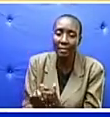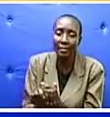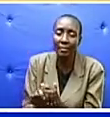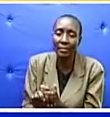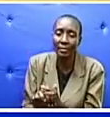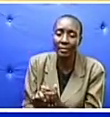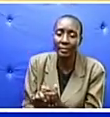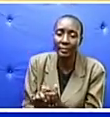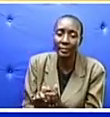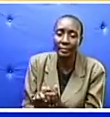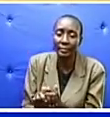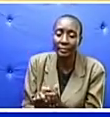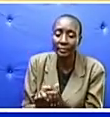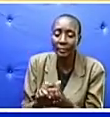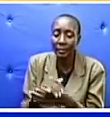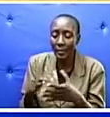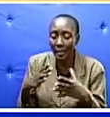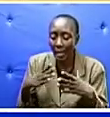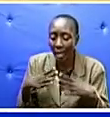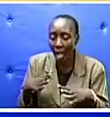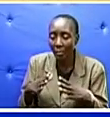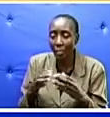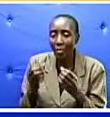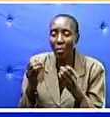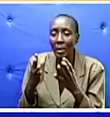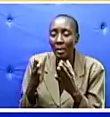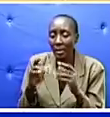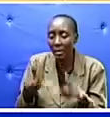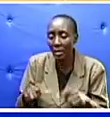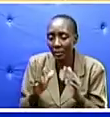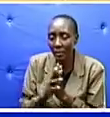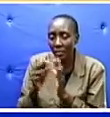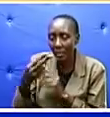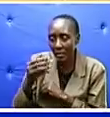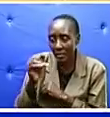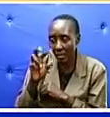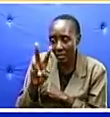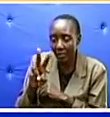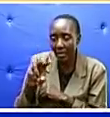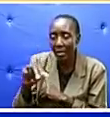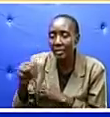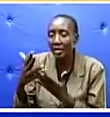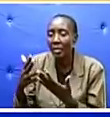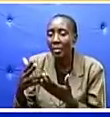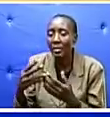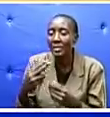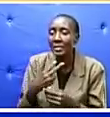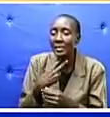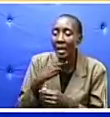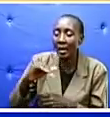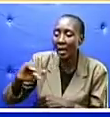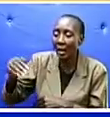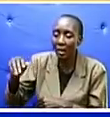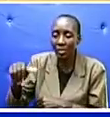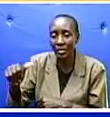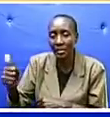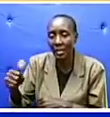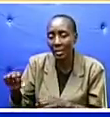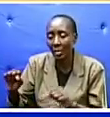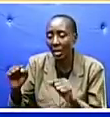some or many people who are living in HIV, some are being locked out in other counties. Yeah. And this is what